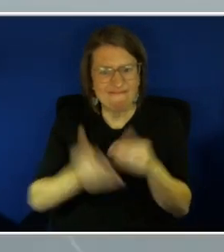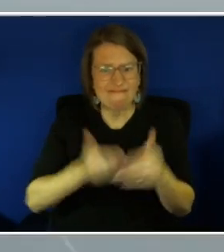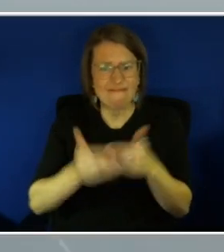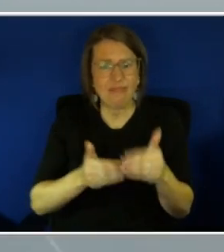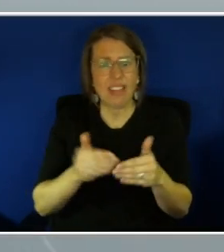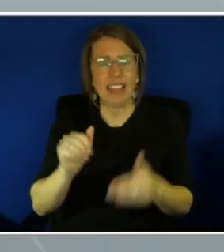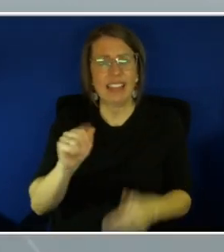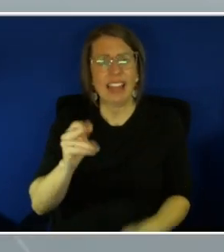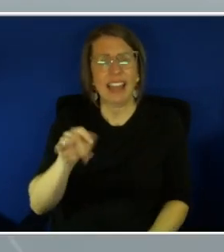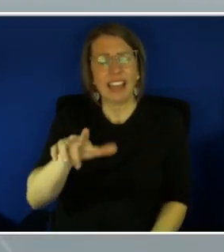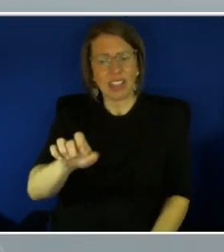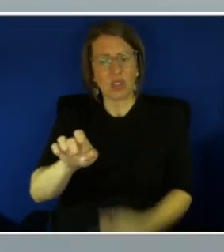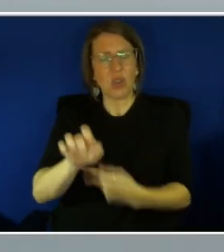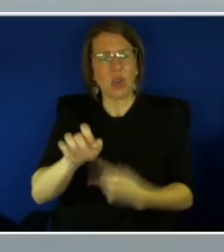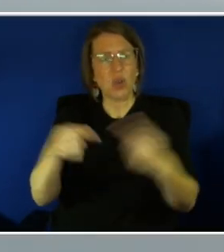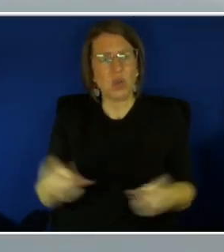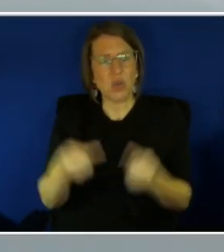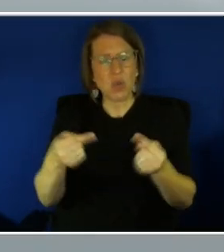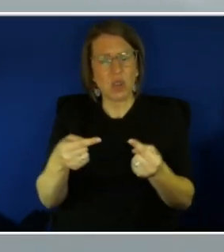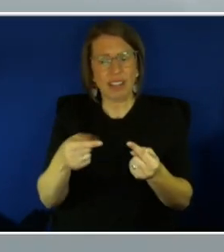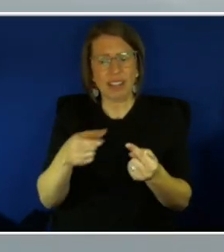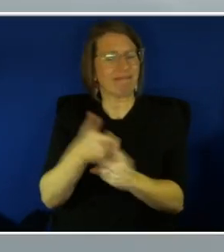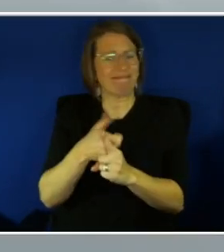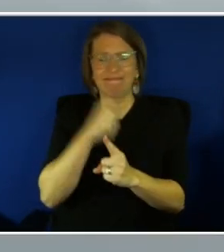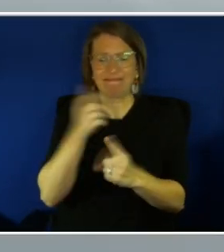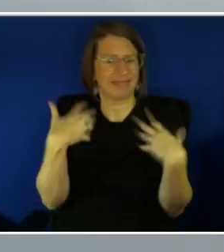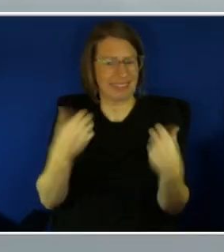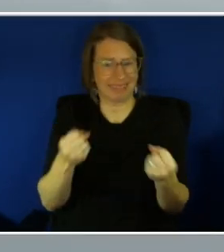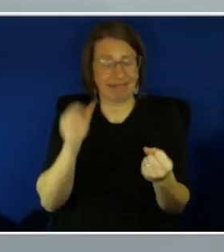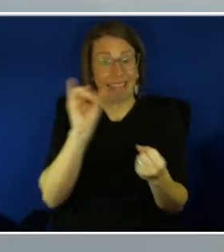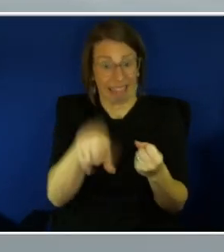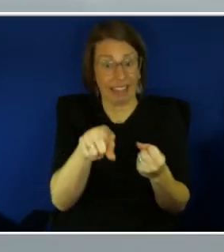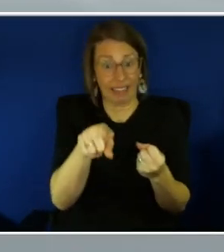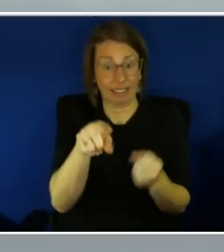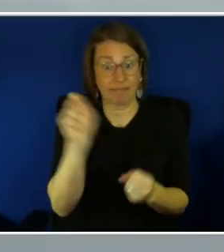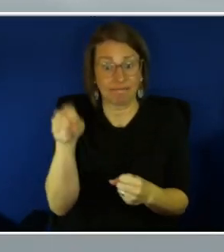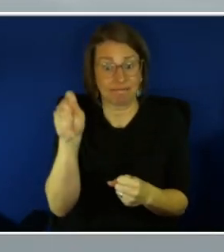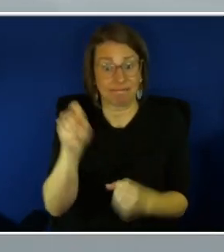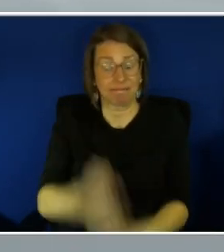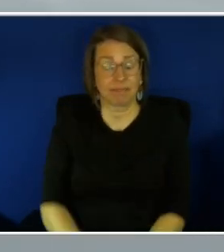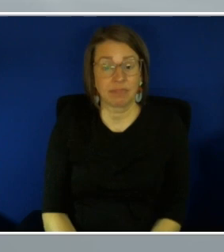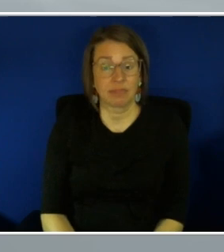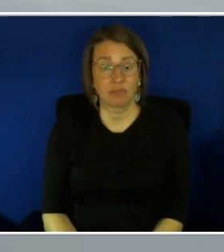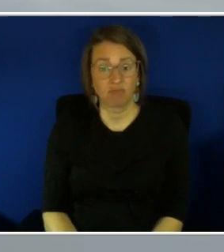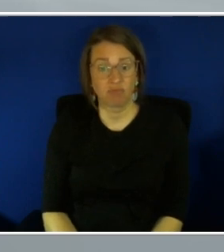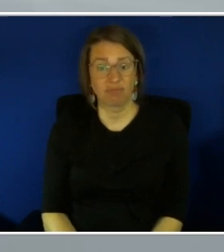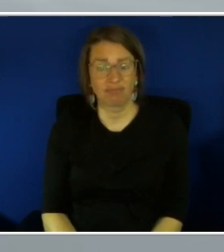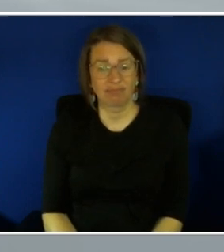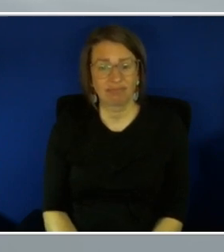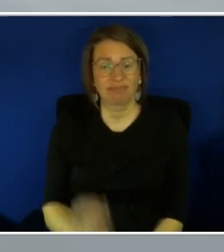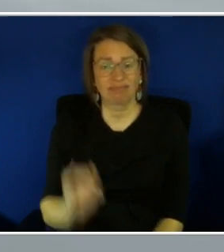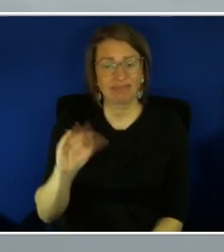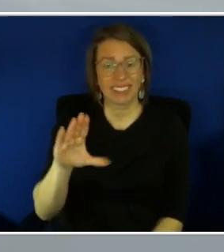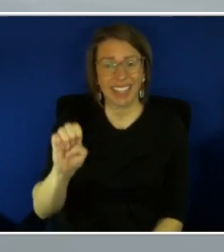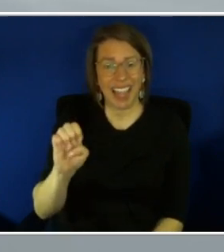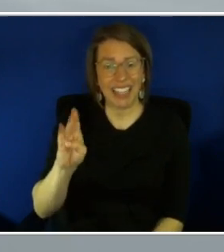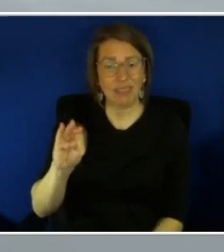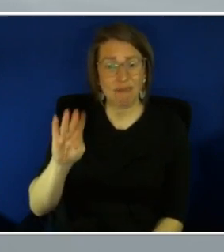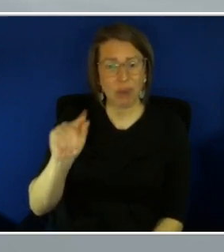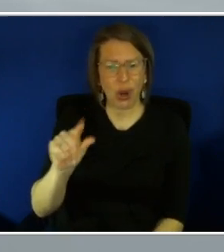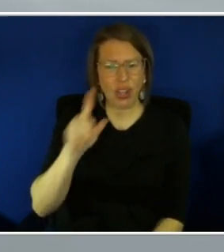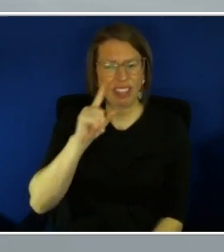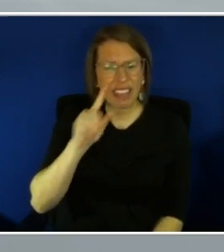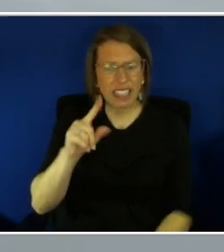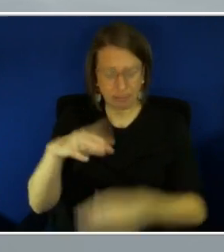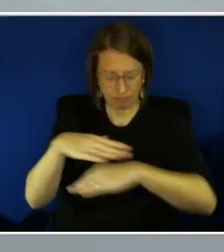that wouldn't heal, is that right? Yeah, and this is, akin to an iceberg, where it might seem like a fairly small